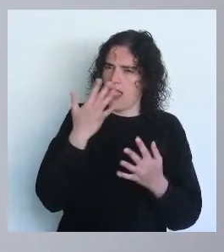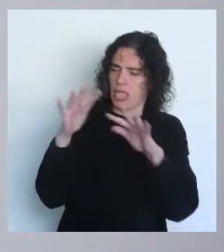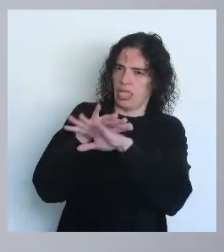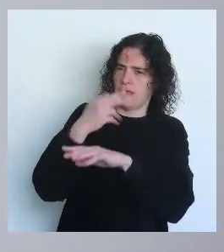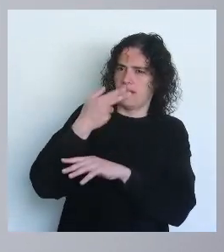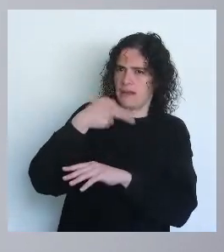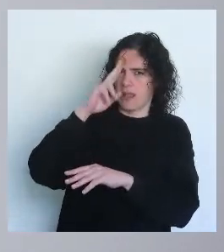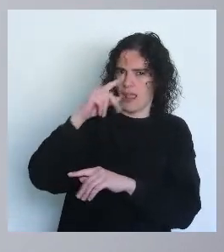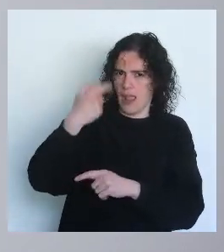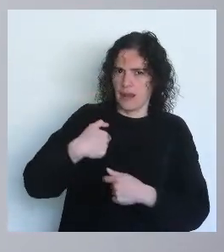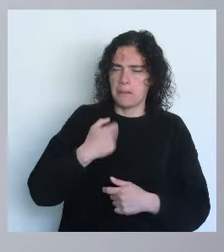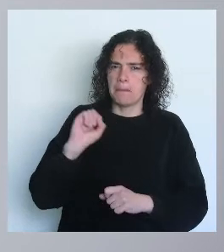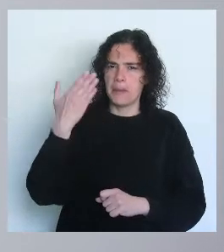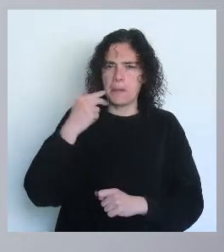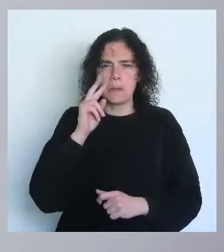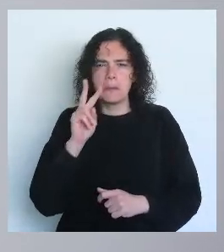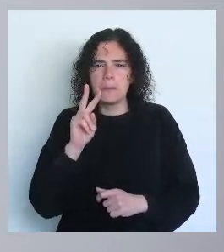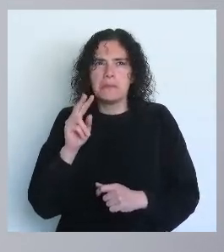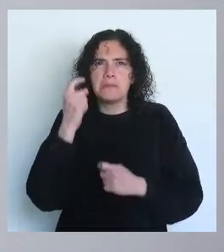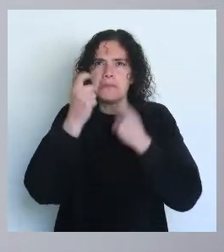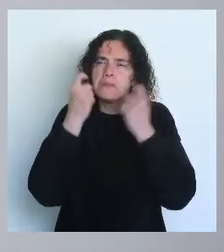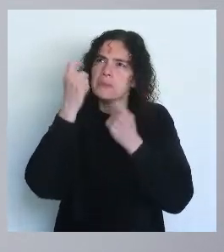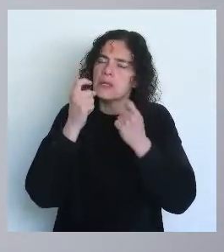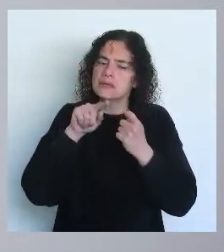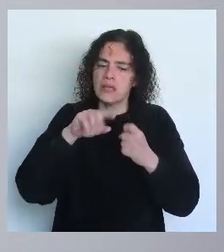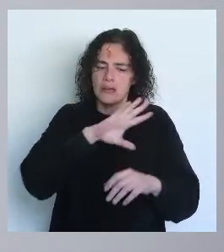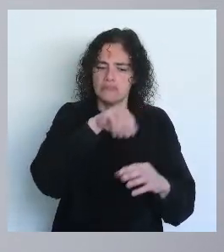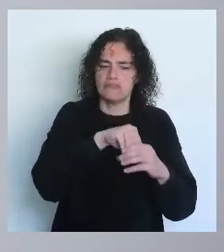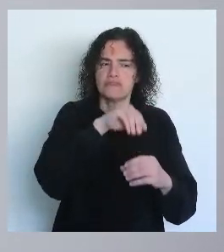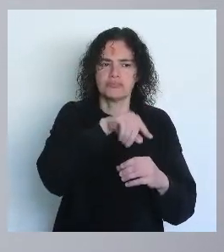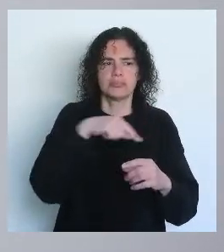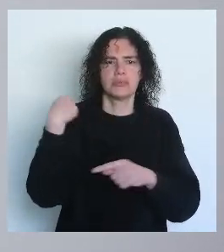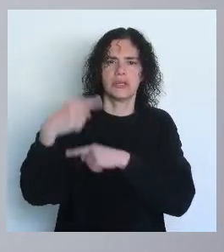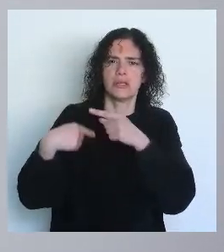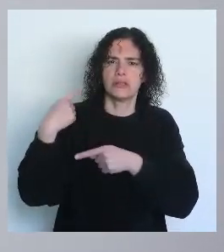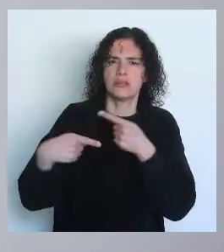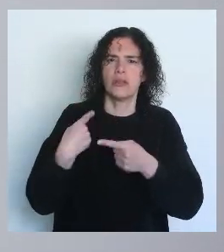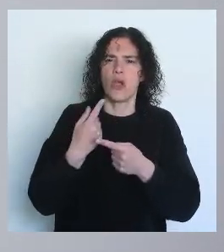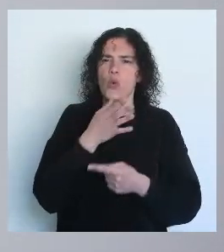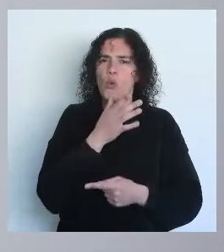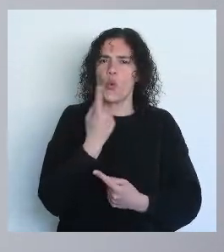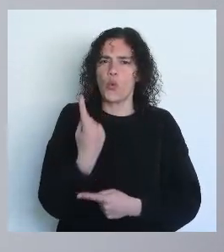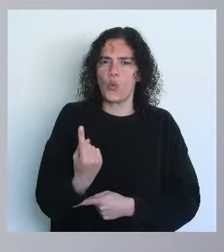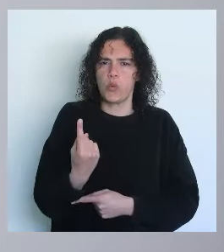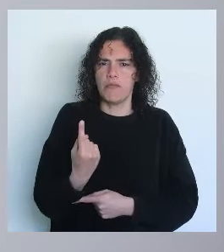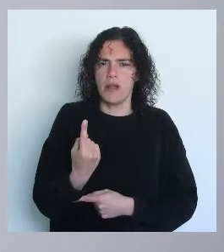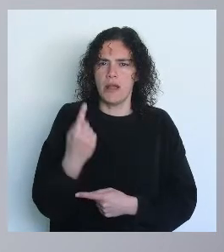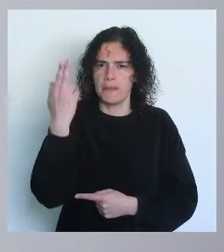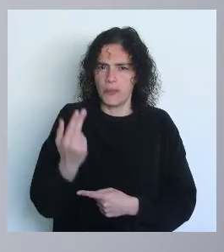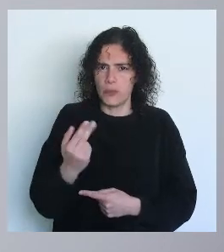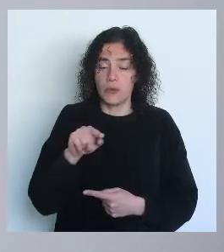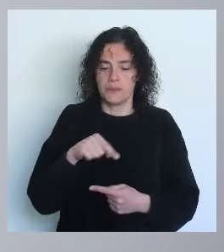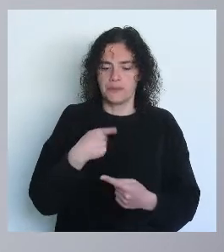almost tricking you. First, you think it belongs to the tradition of monochromatic